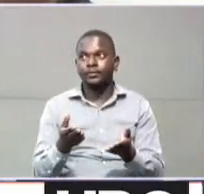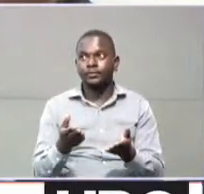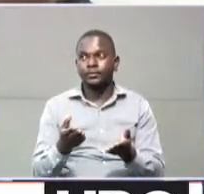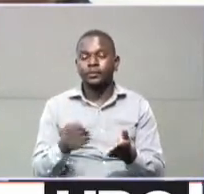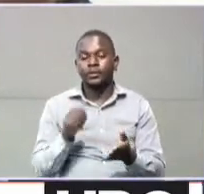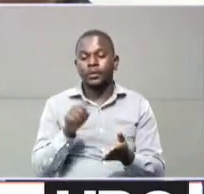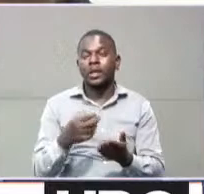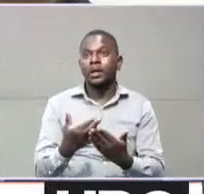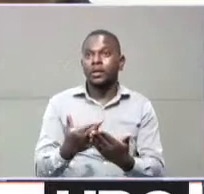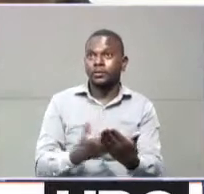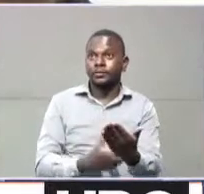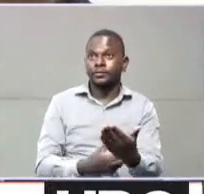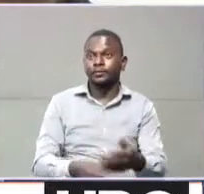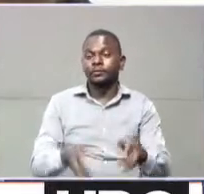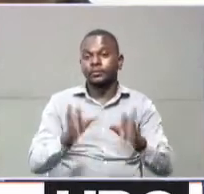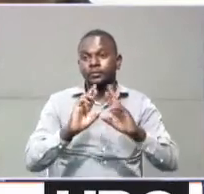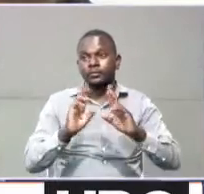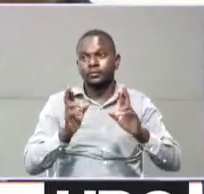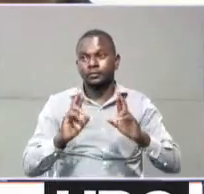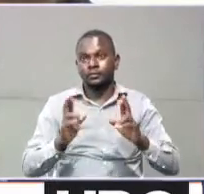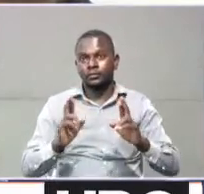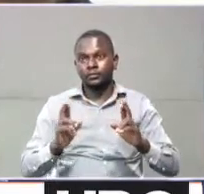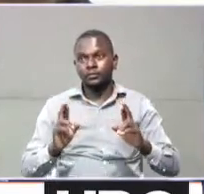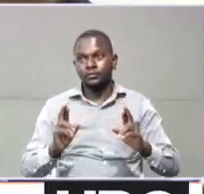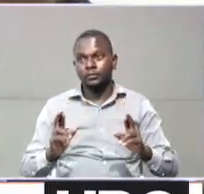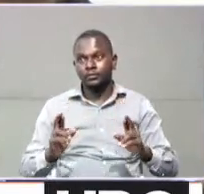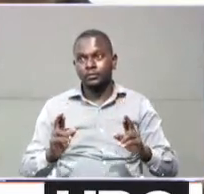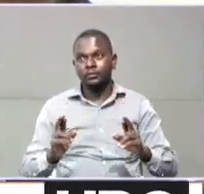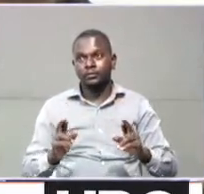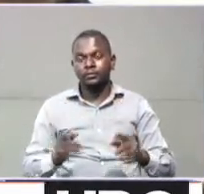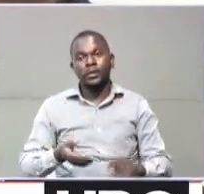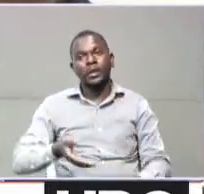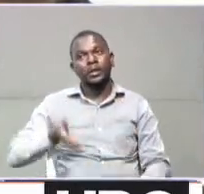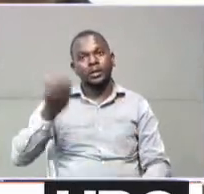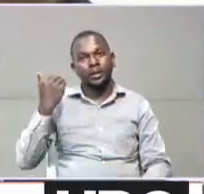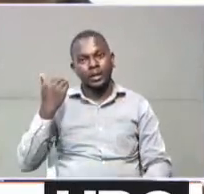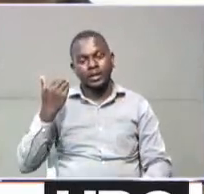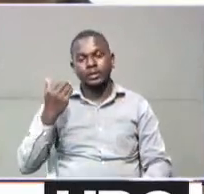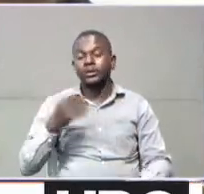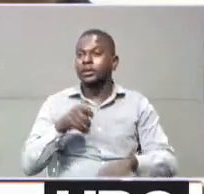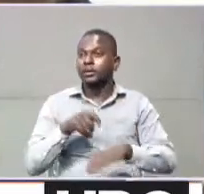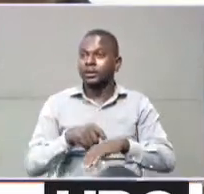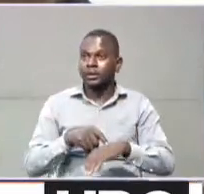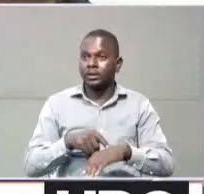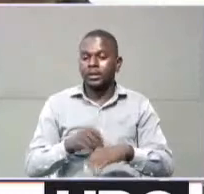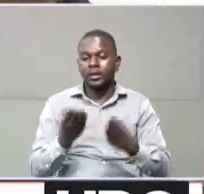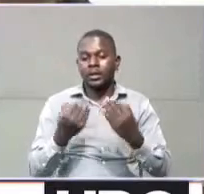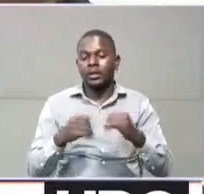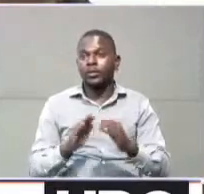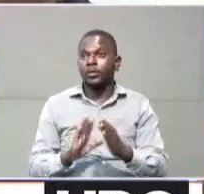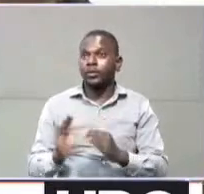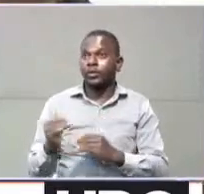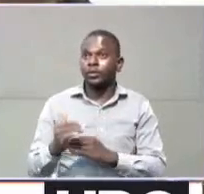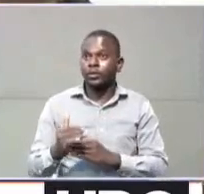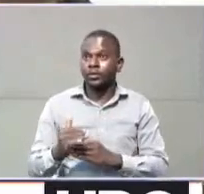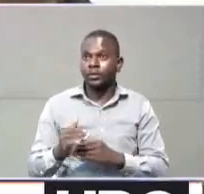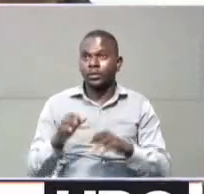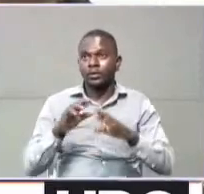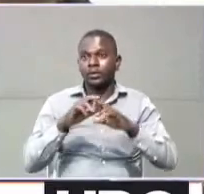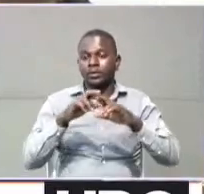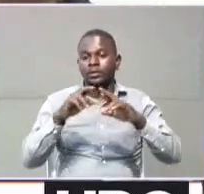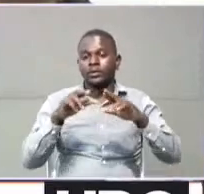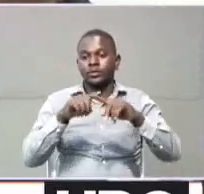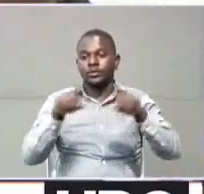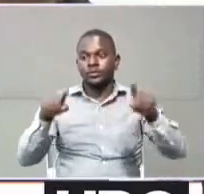this report was ready by last session but we are not able to access space on the other